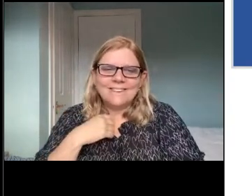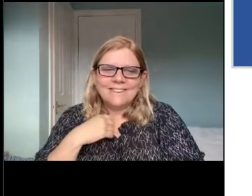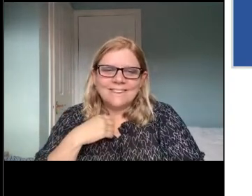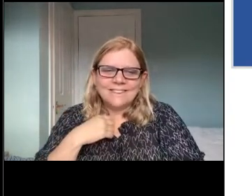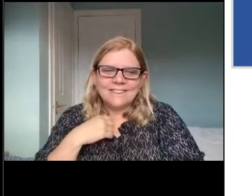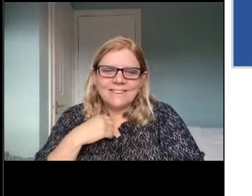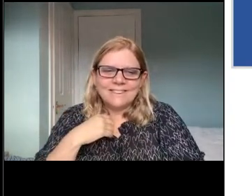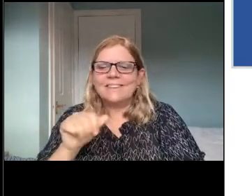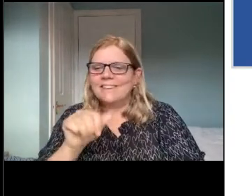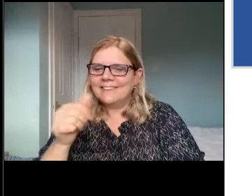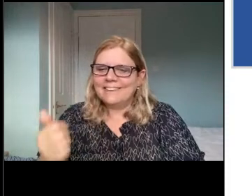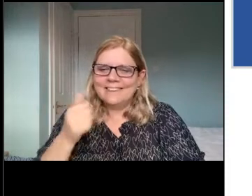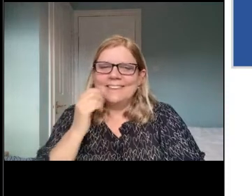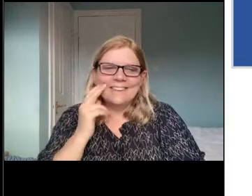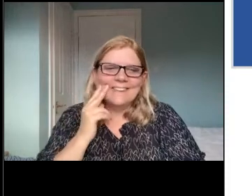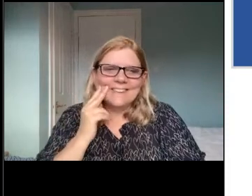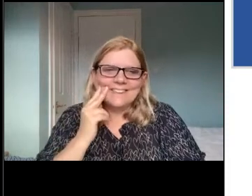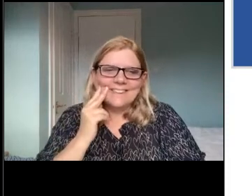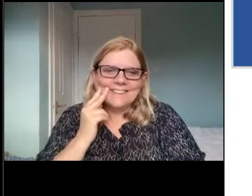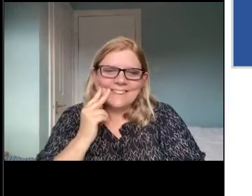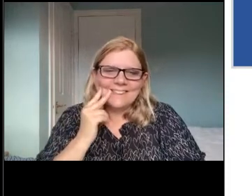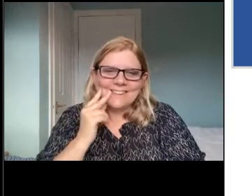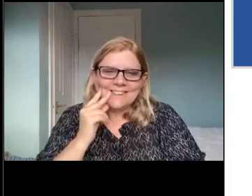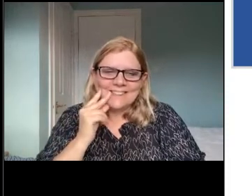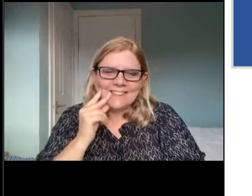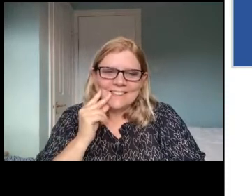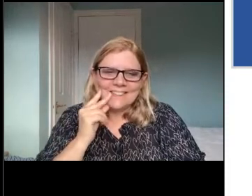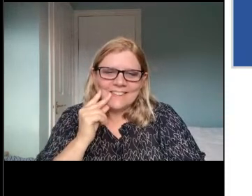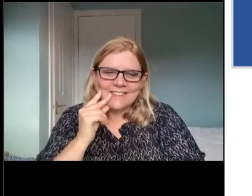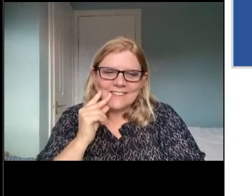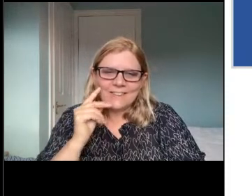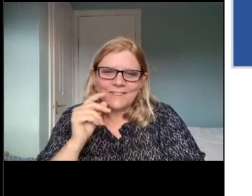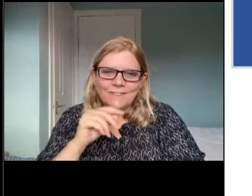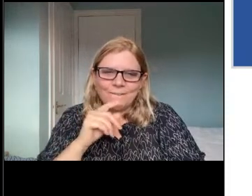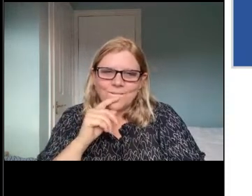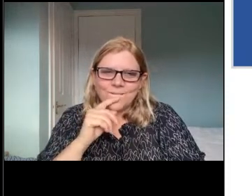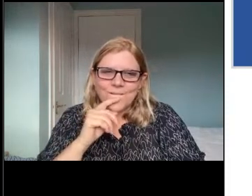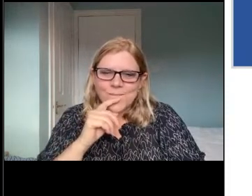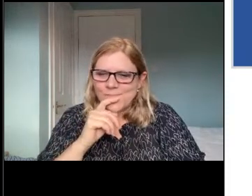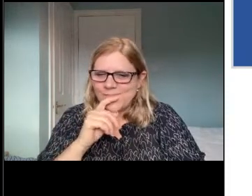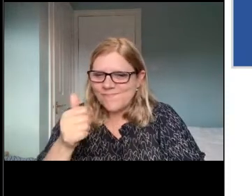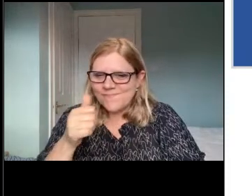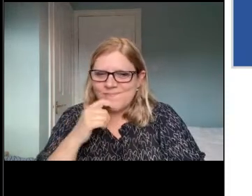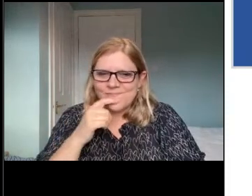And there's some more. Next one, please. And the next one.